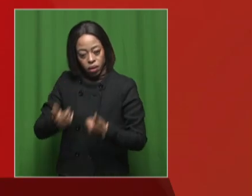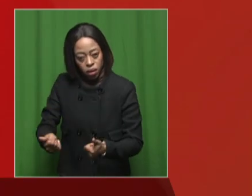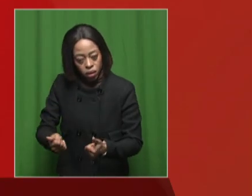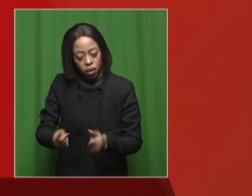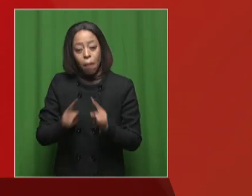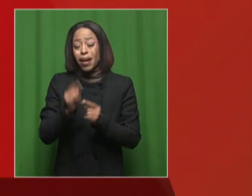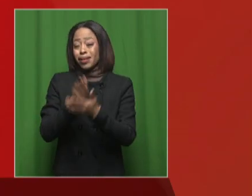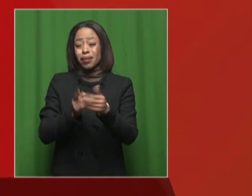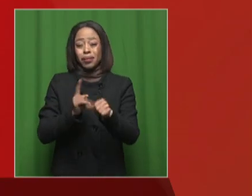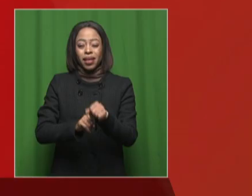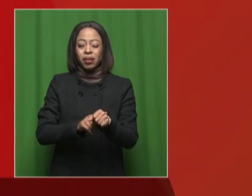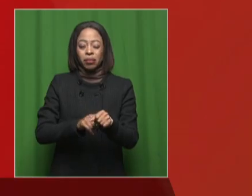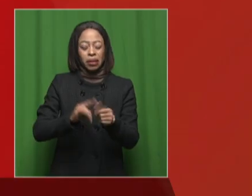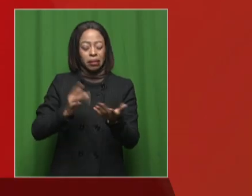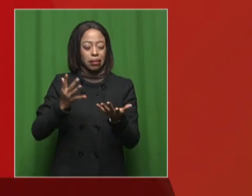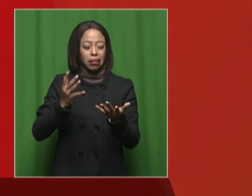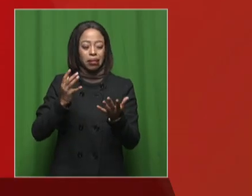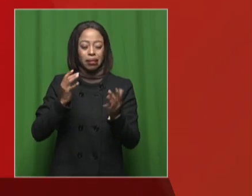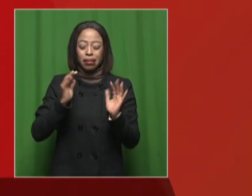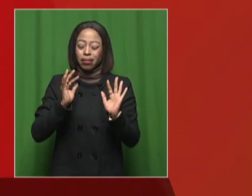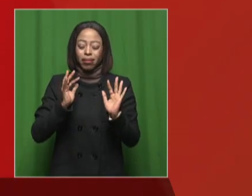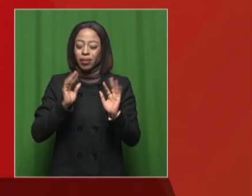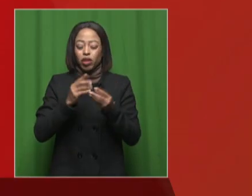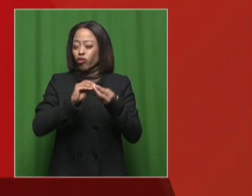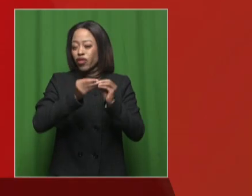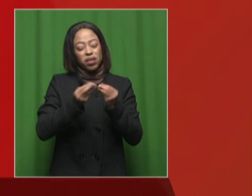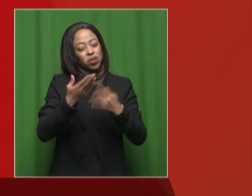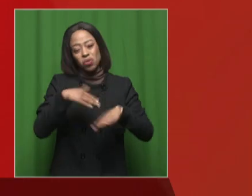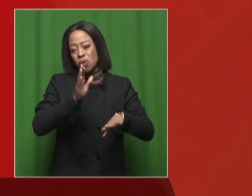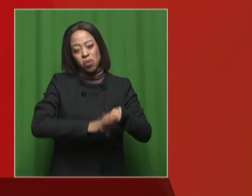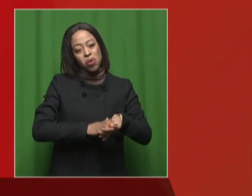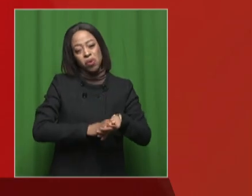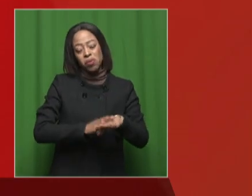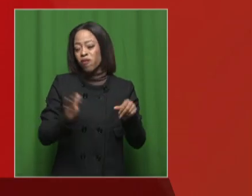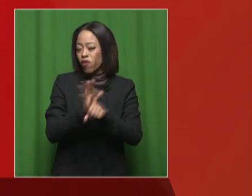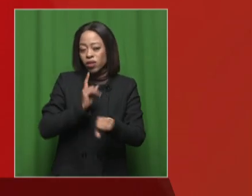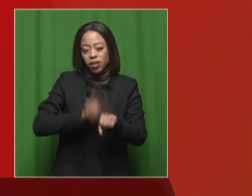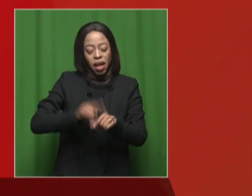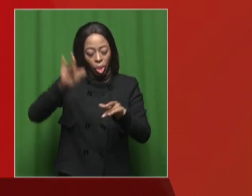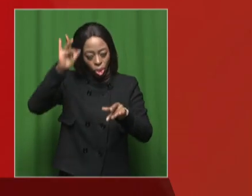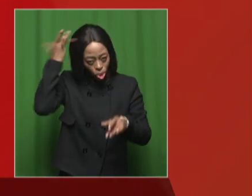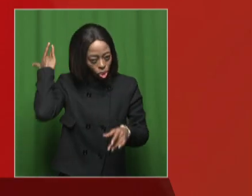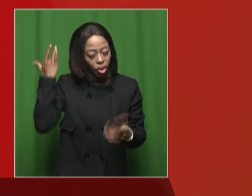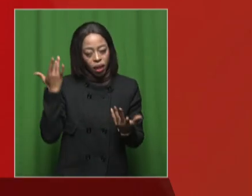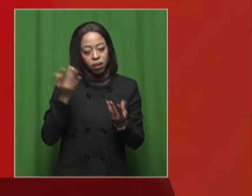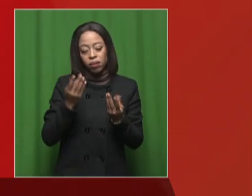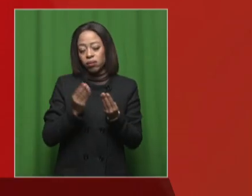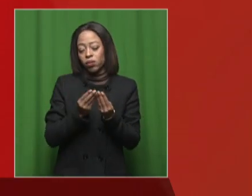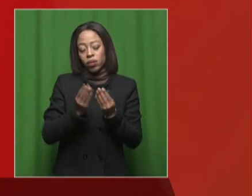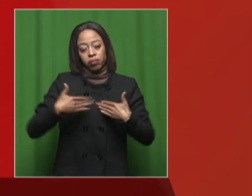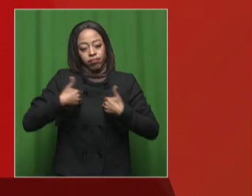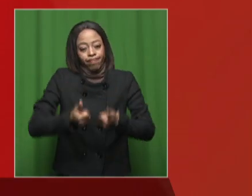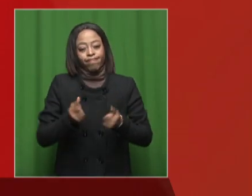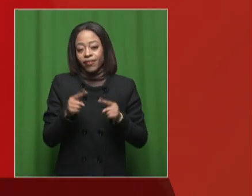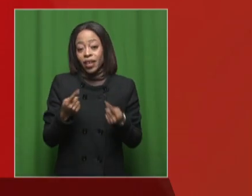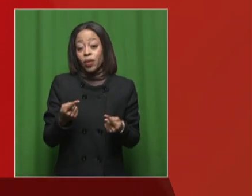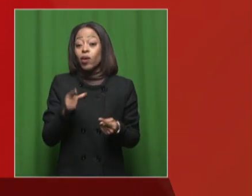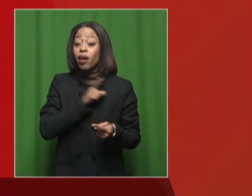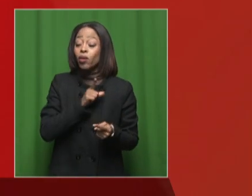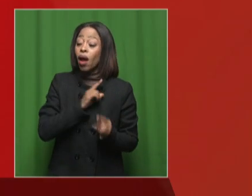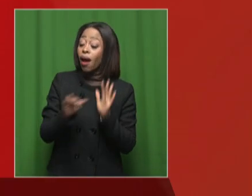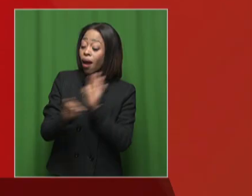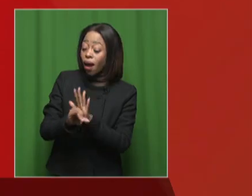conditions, they are scarring, meaning that they cause irreversible and permanent hair loss. And these are the conditions actually that we have to diagnose early,